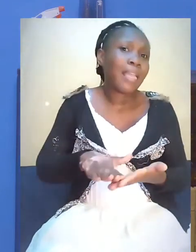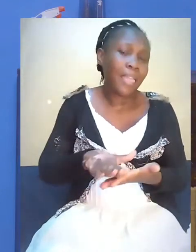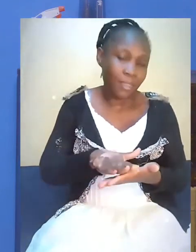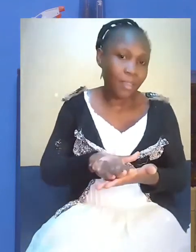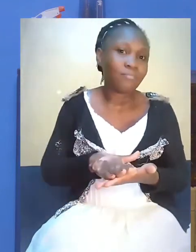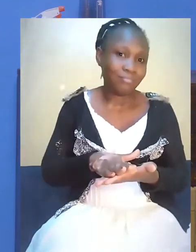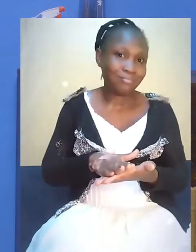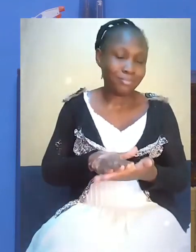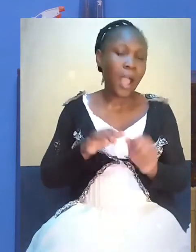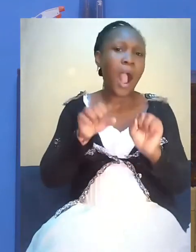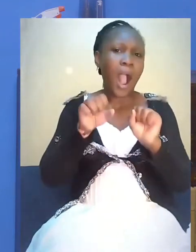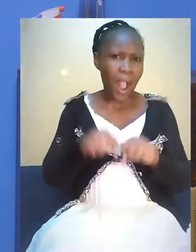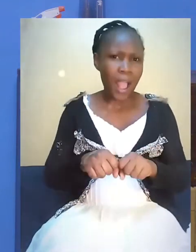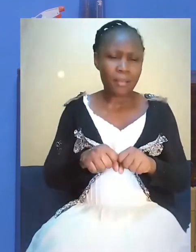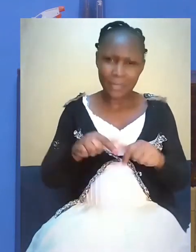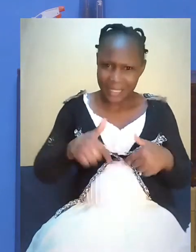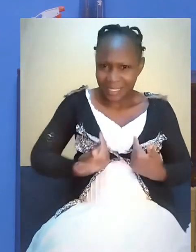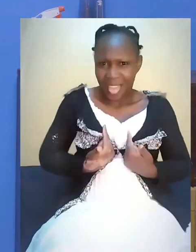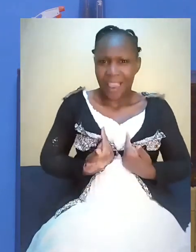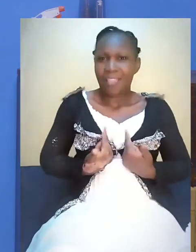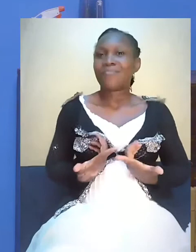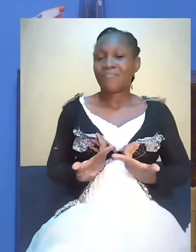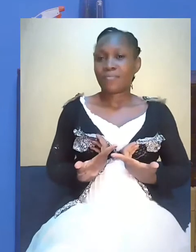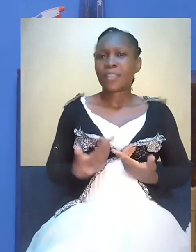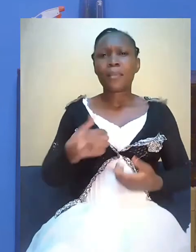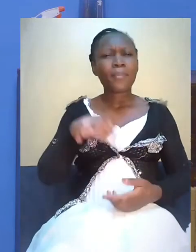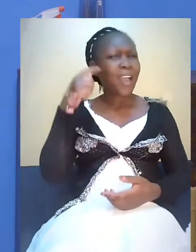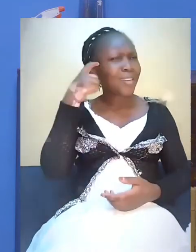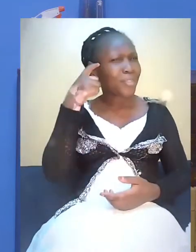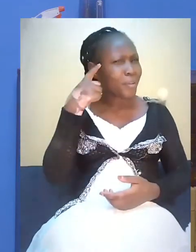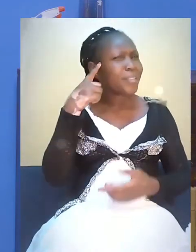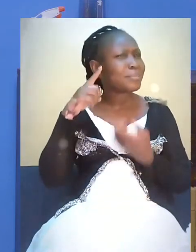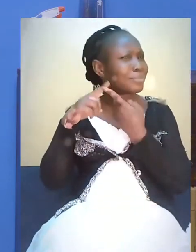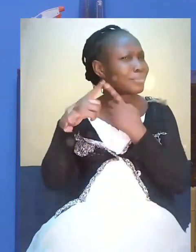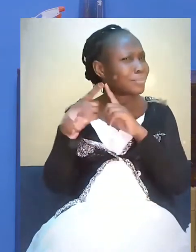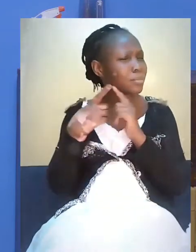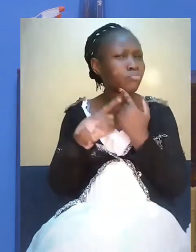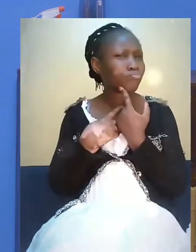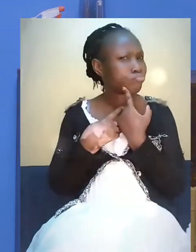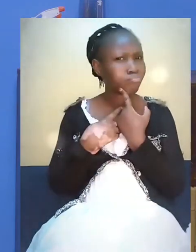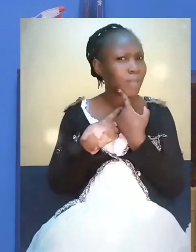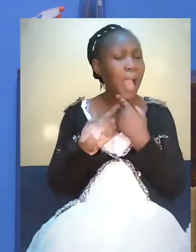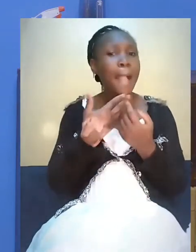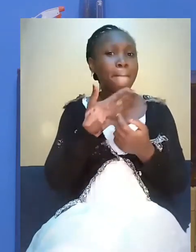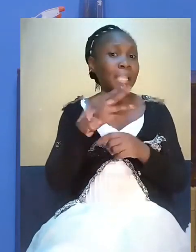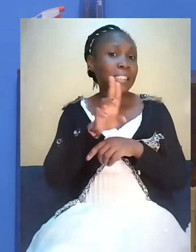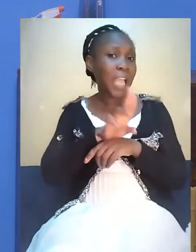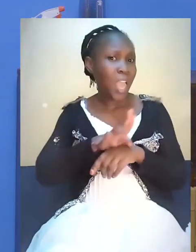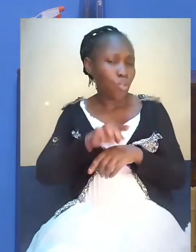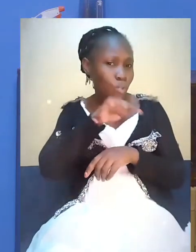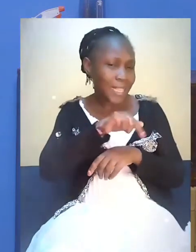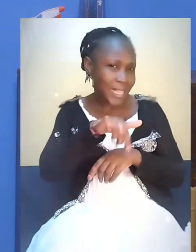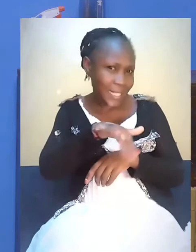I can simply be me. And I thought about it and it hit me. Why can't I use this space? Especially in